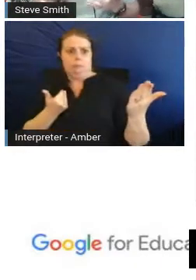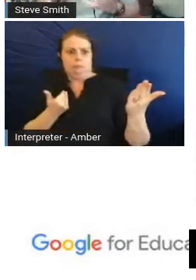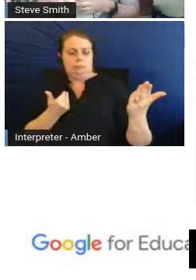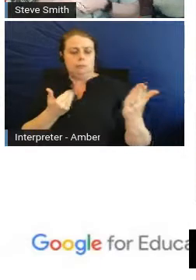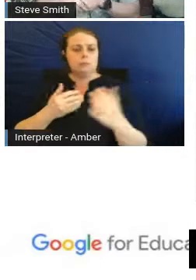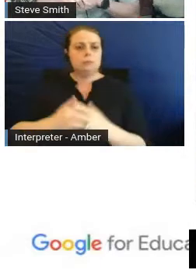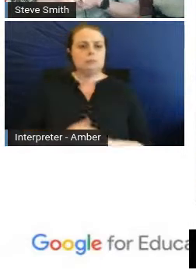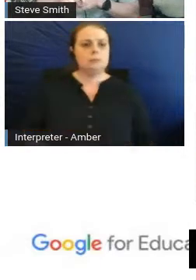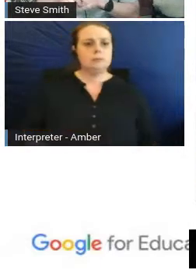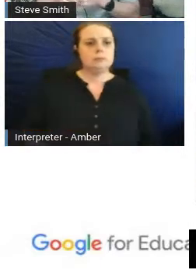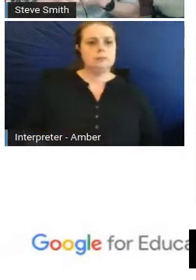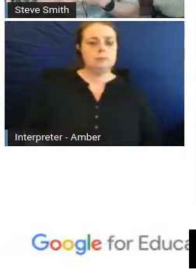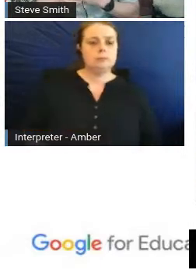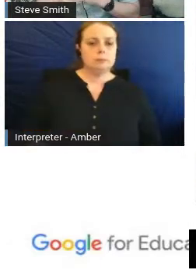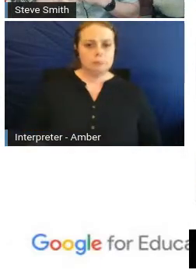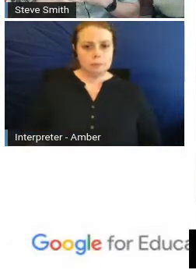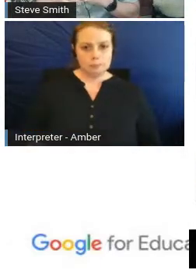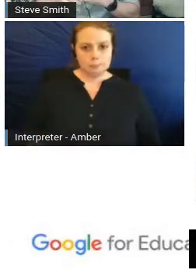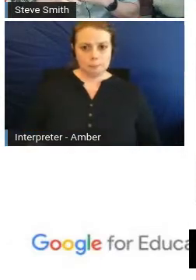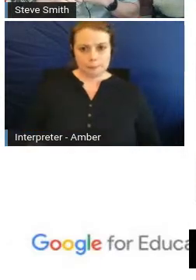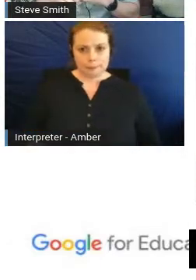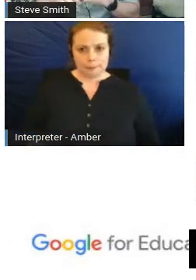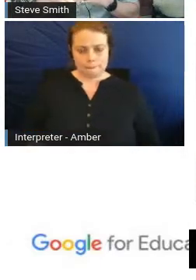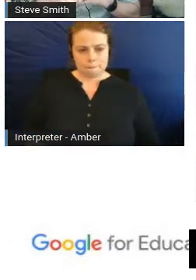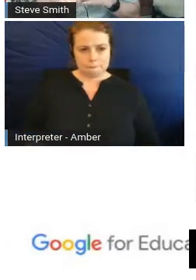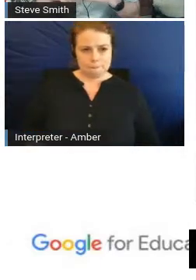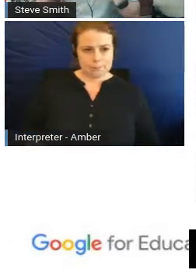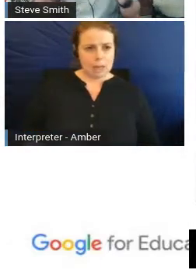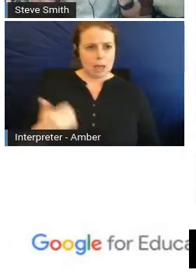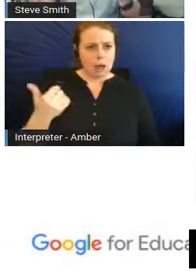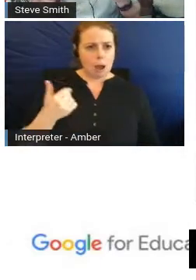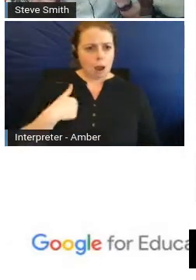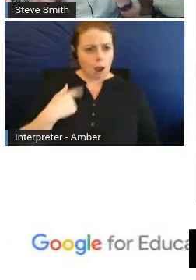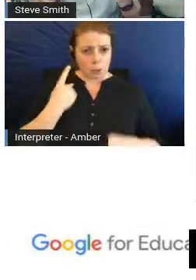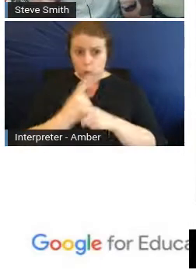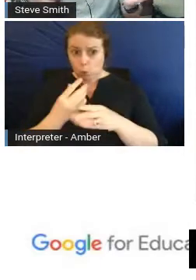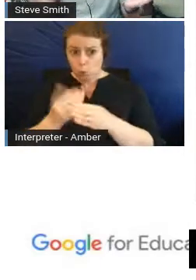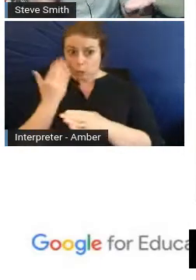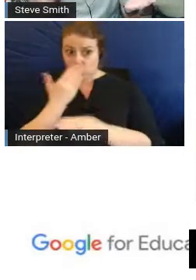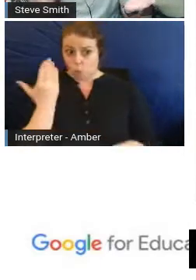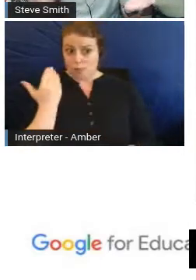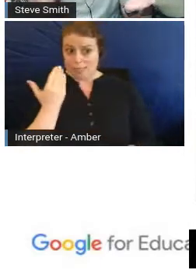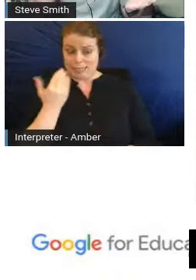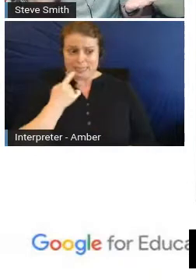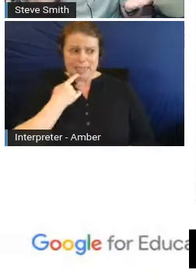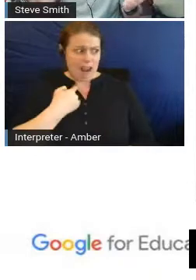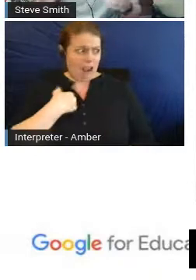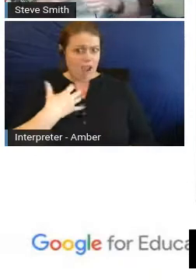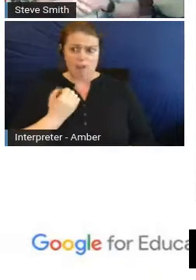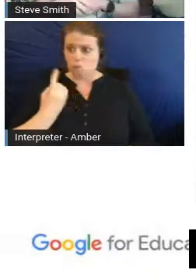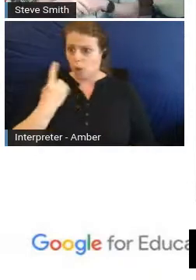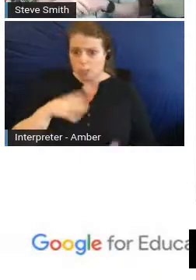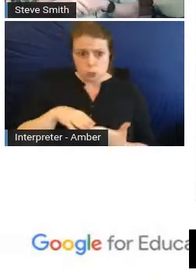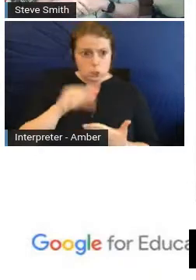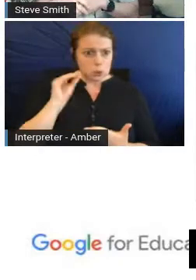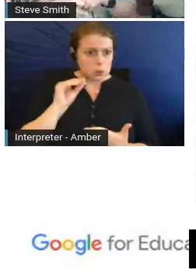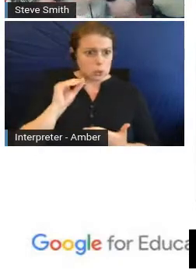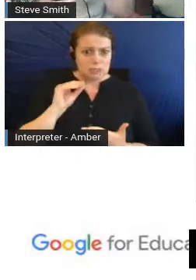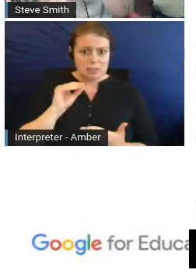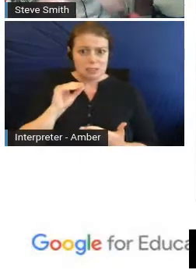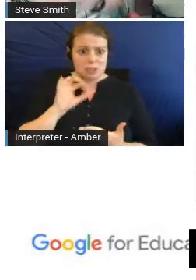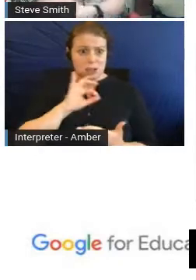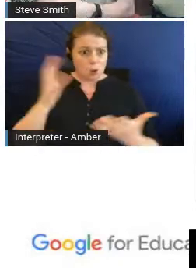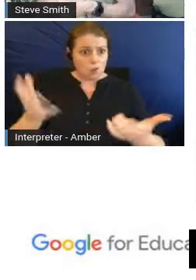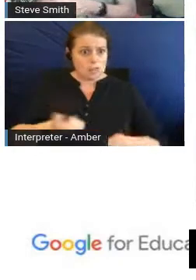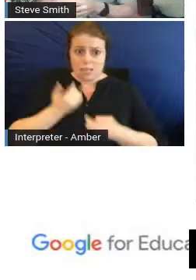And I used this with a discussion with a school recently who said, look, I've got this student who's not getting any work. So